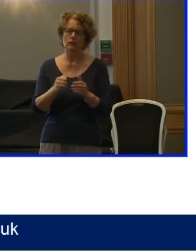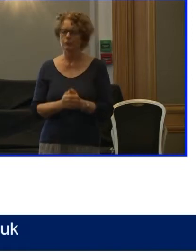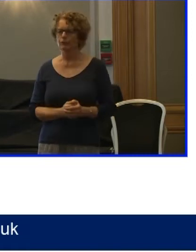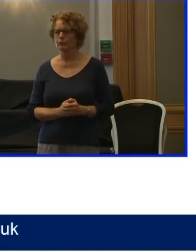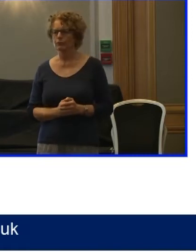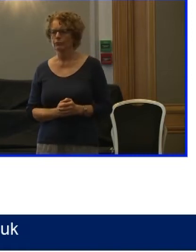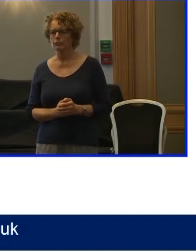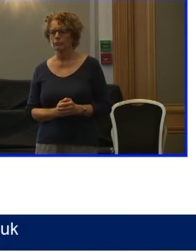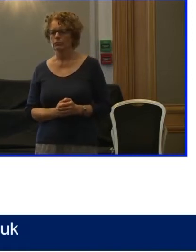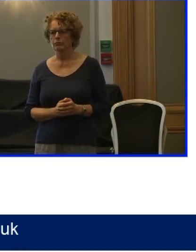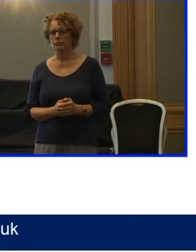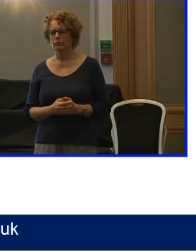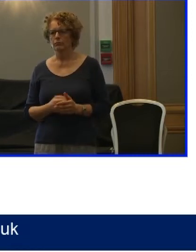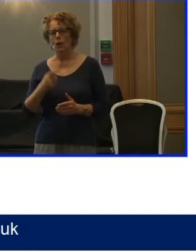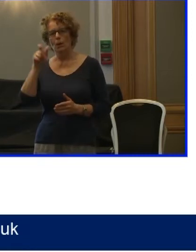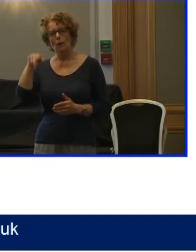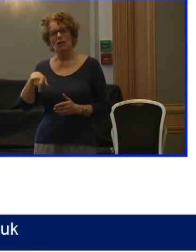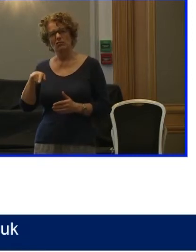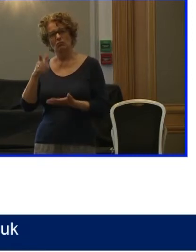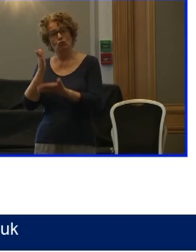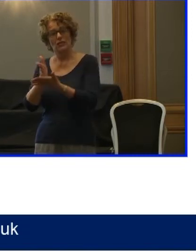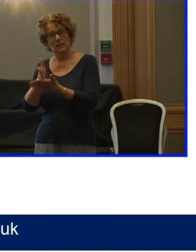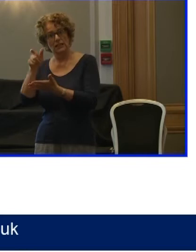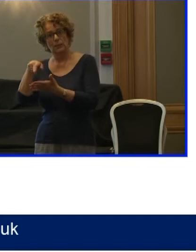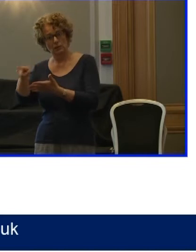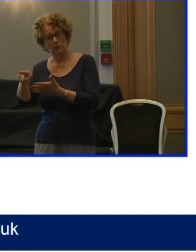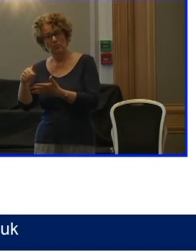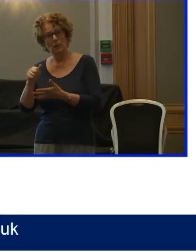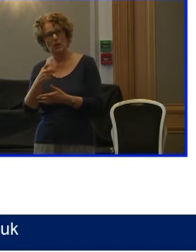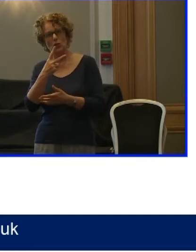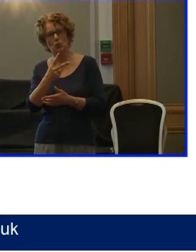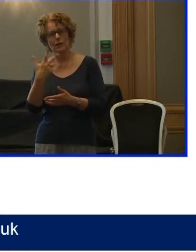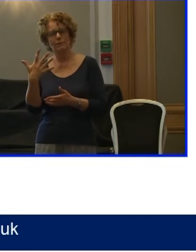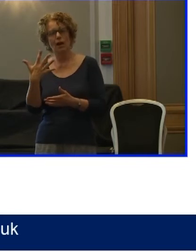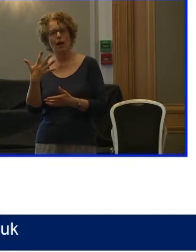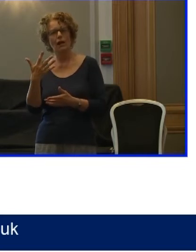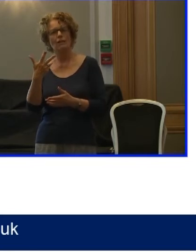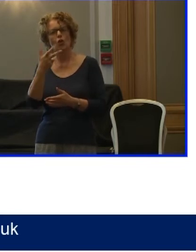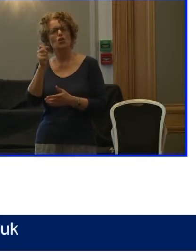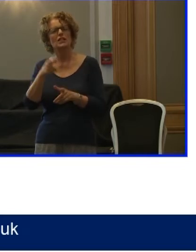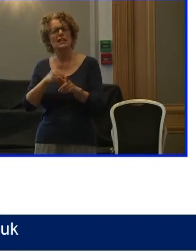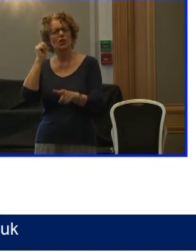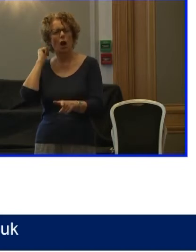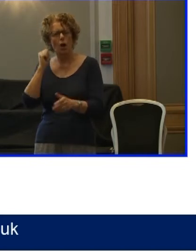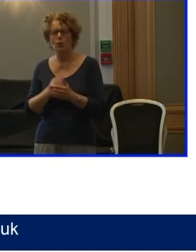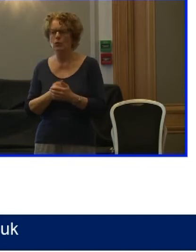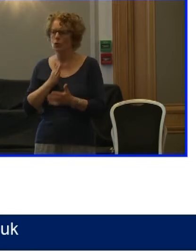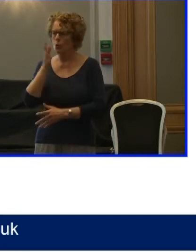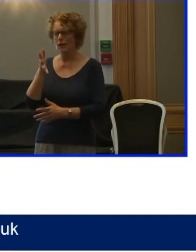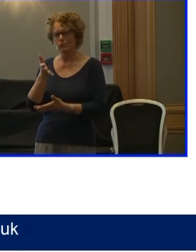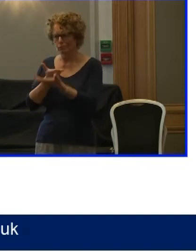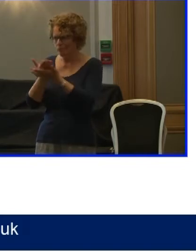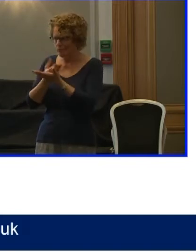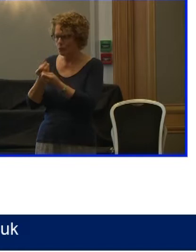old trustees went to have his diagnosis maybe around 25 to 30 years ago. And he went for his